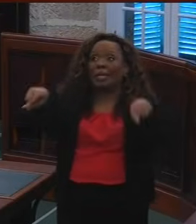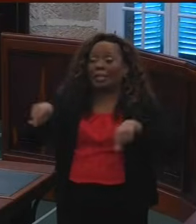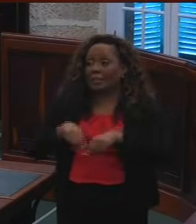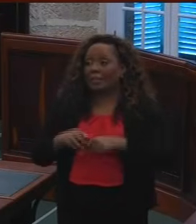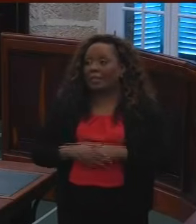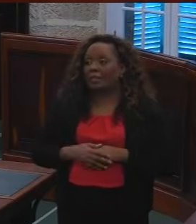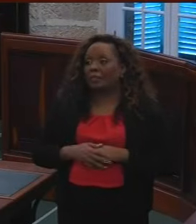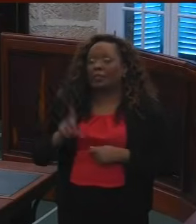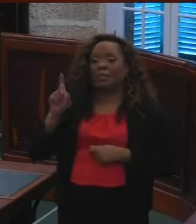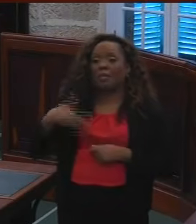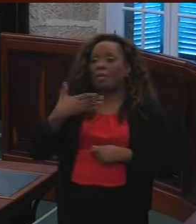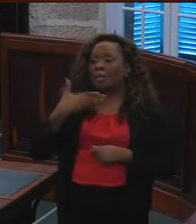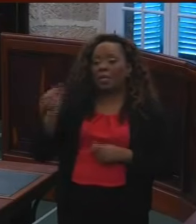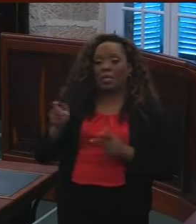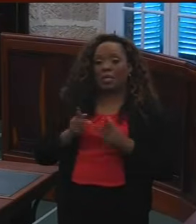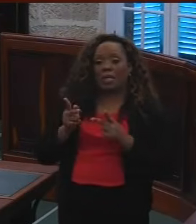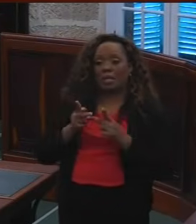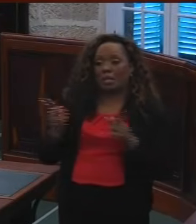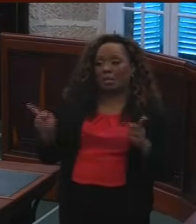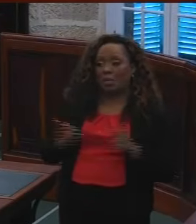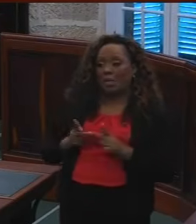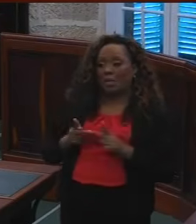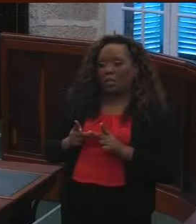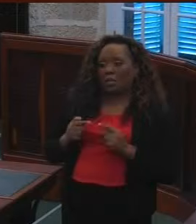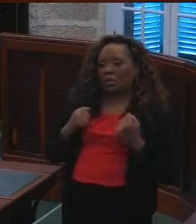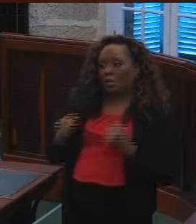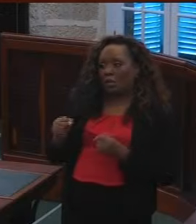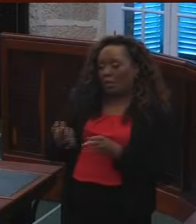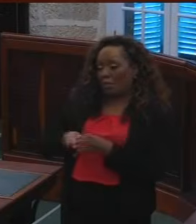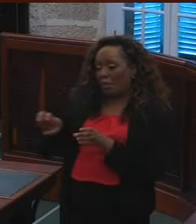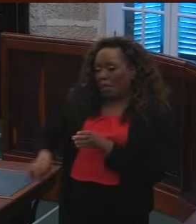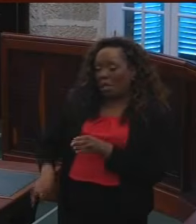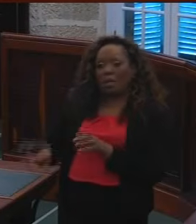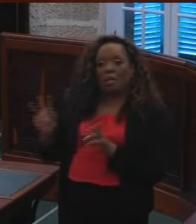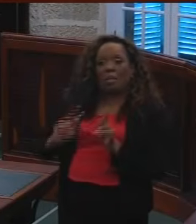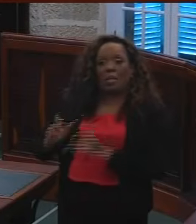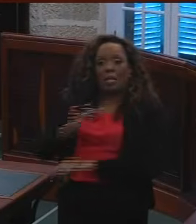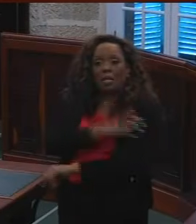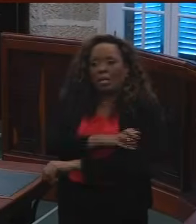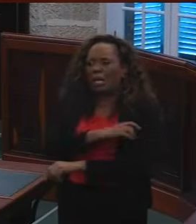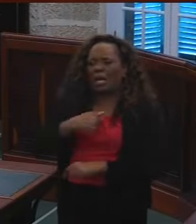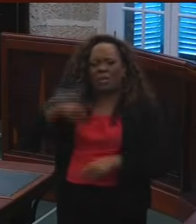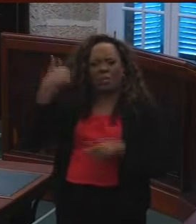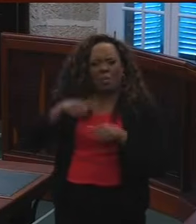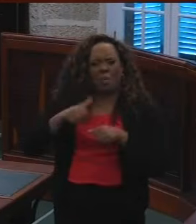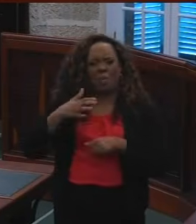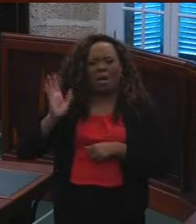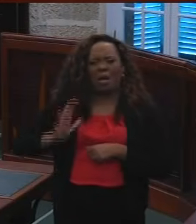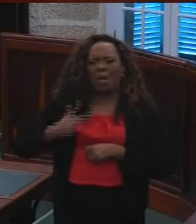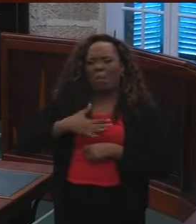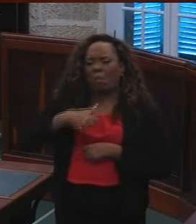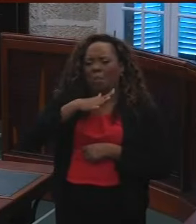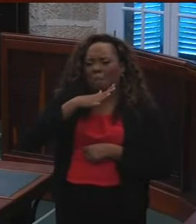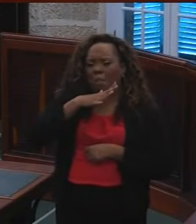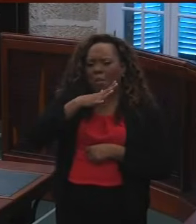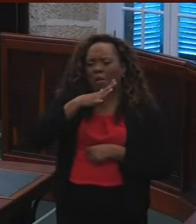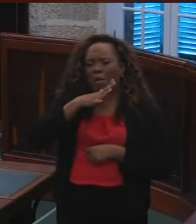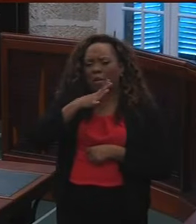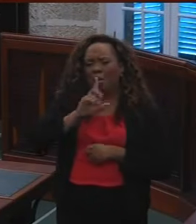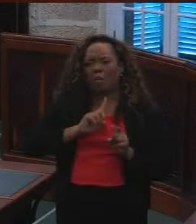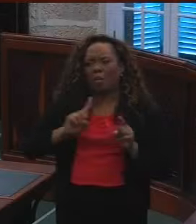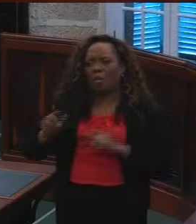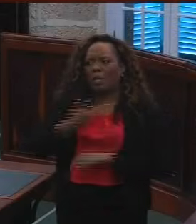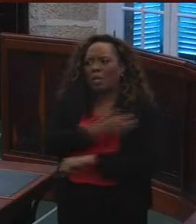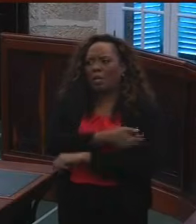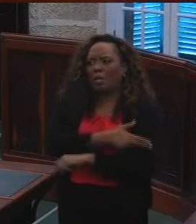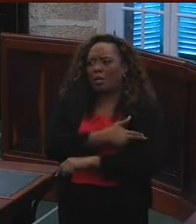better drop-off areas at clinics. You know, I remember my mother telling me she had to go to QEH, and then at that time they weren't letting in everybody.